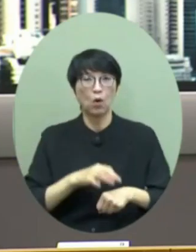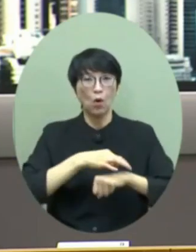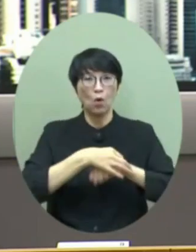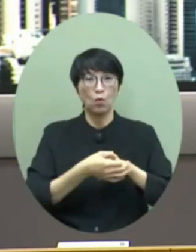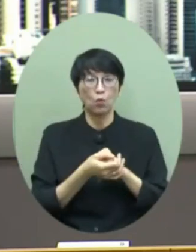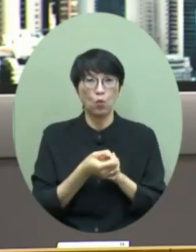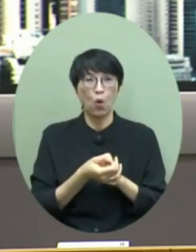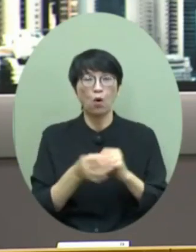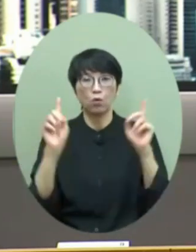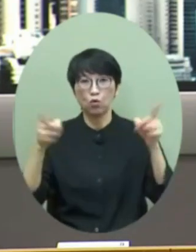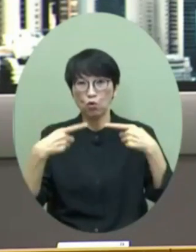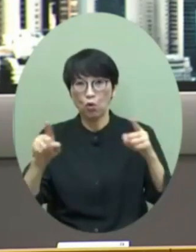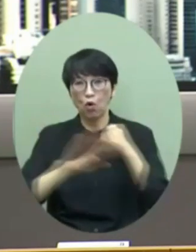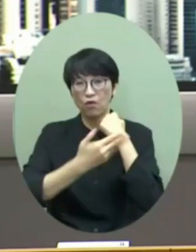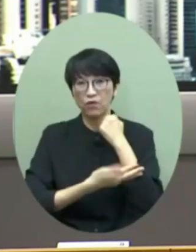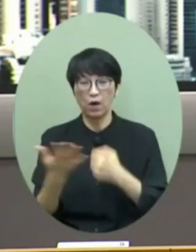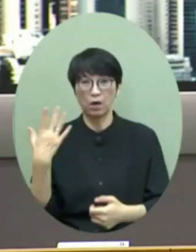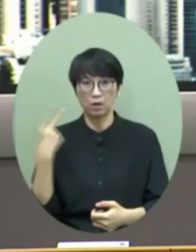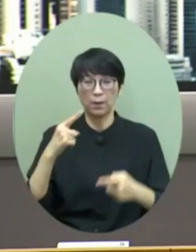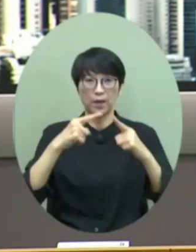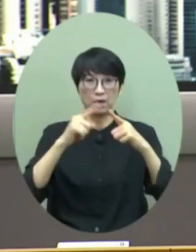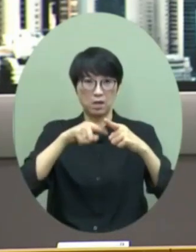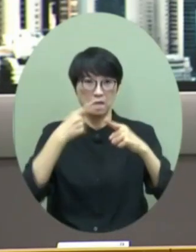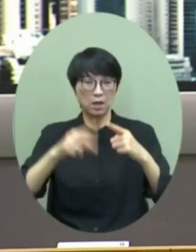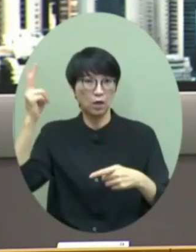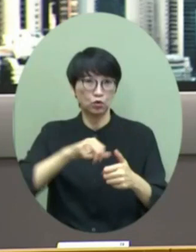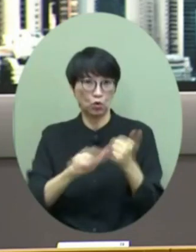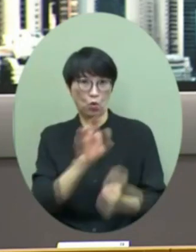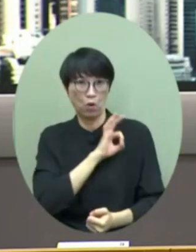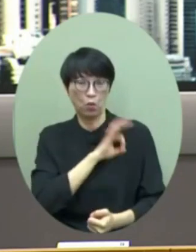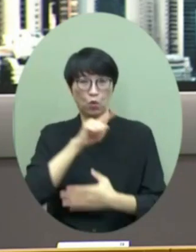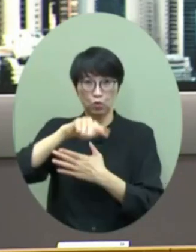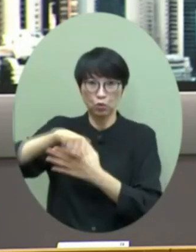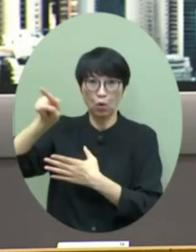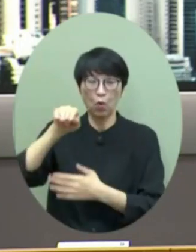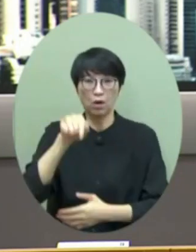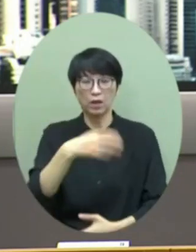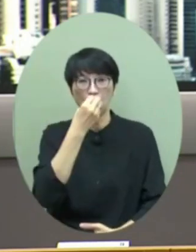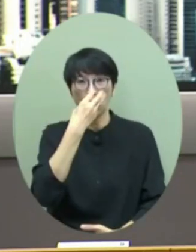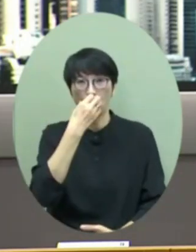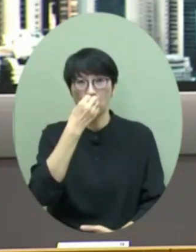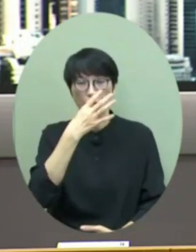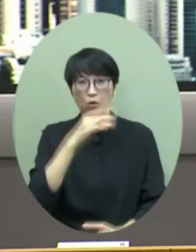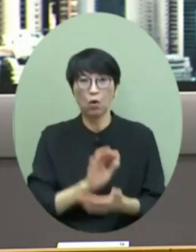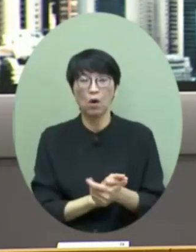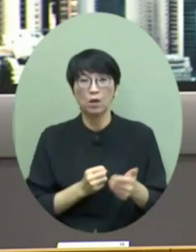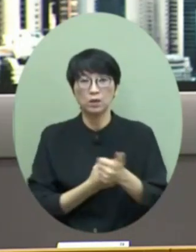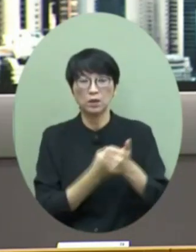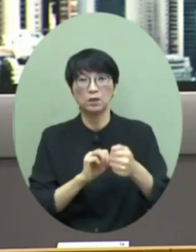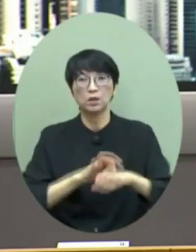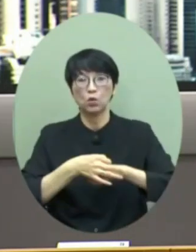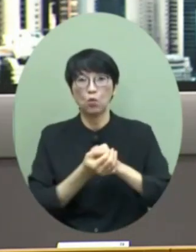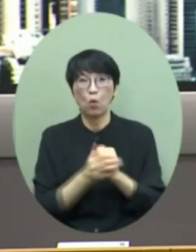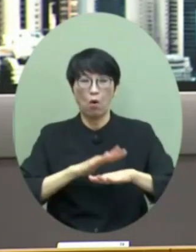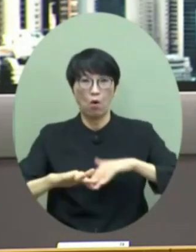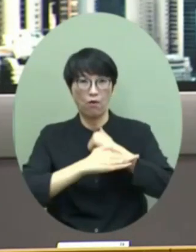June 1st, there's the passage of the national anthem law in Hong Kong, and then yesterday the NPC